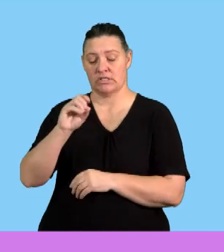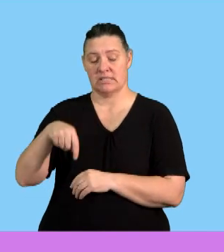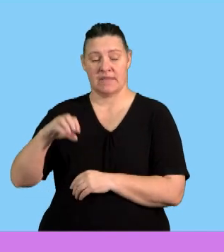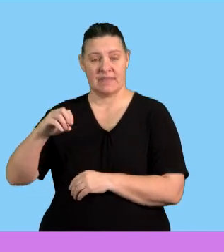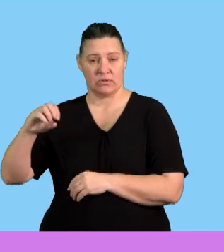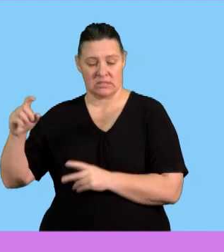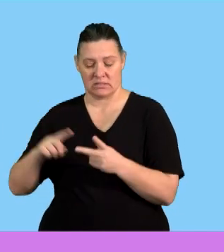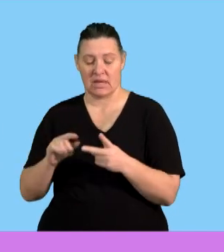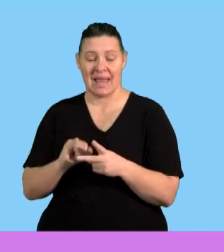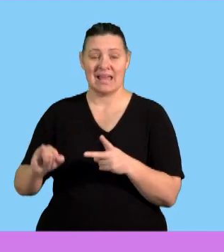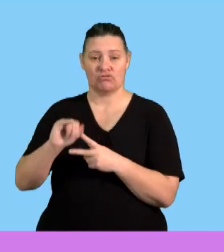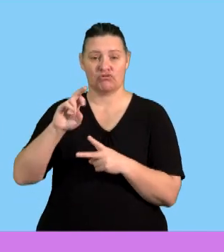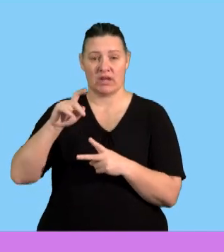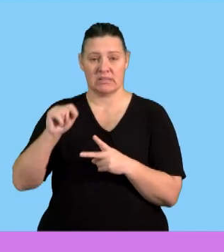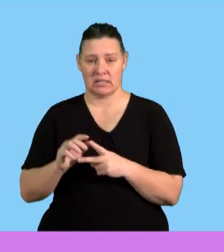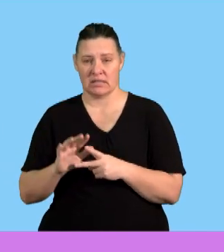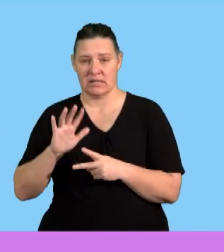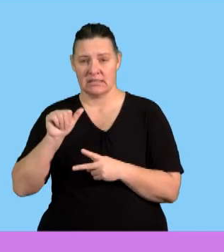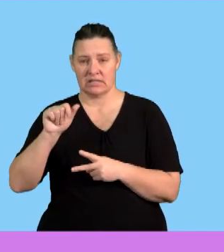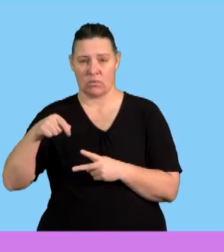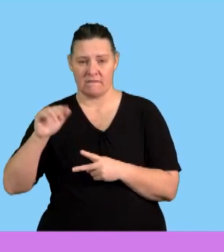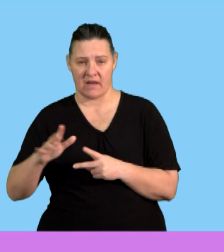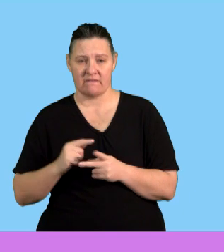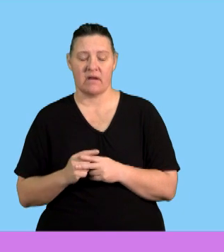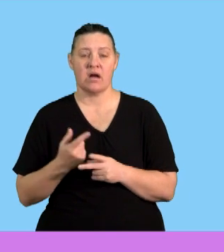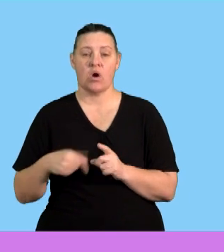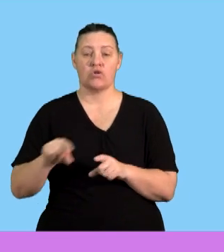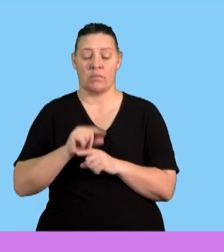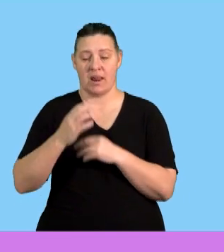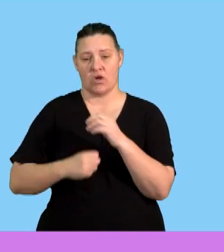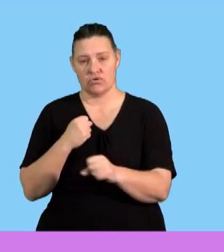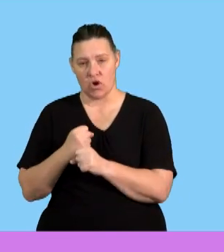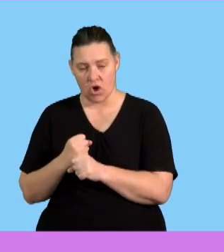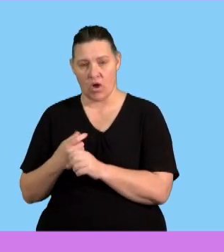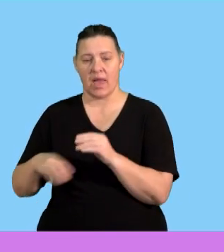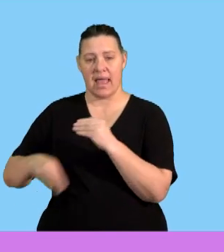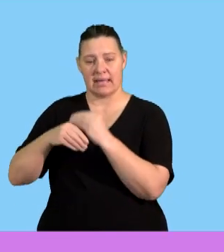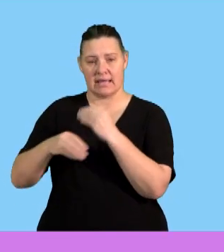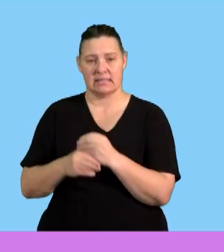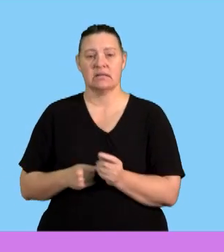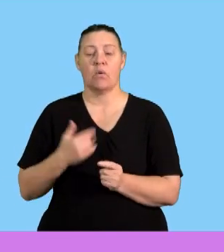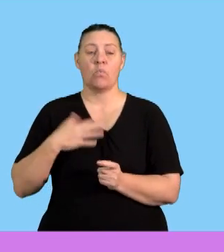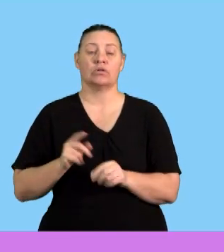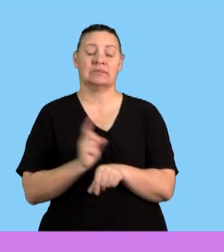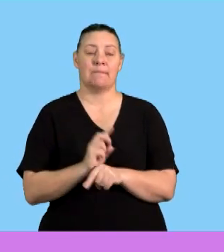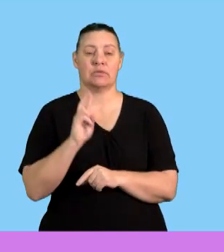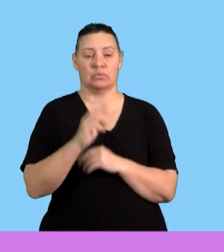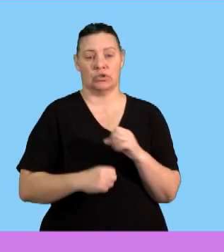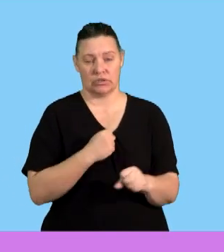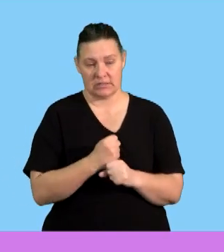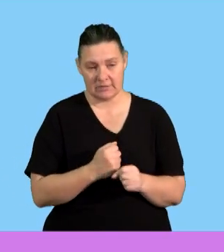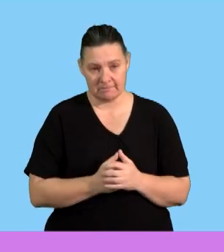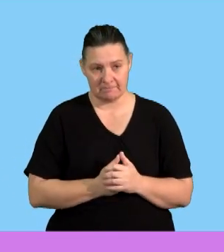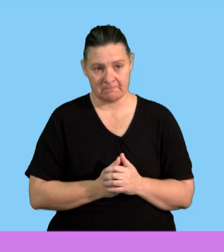got our interest rate, we've got our compounded annually, so how the interest is compounded, and our